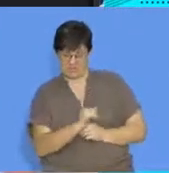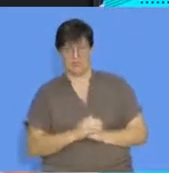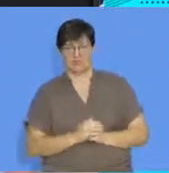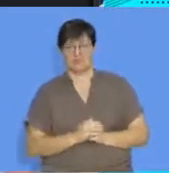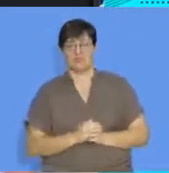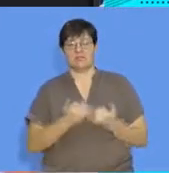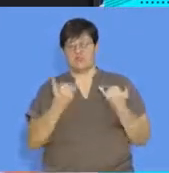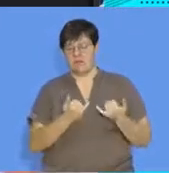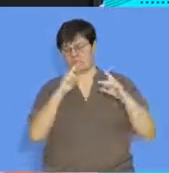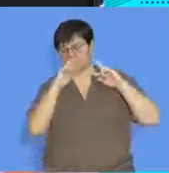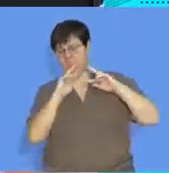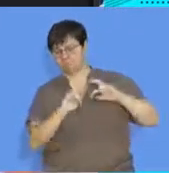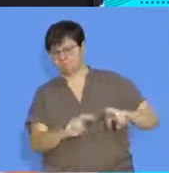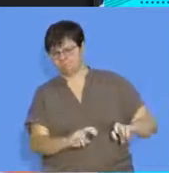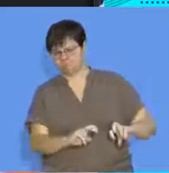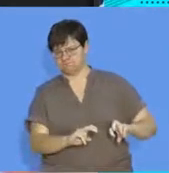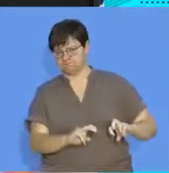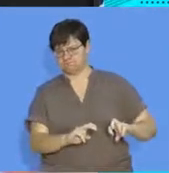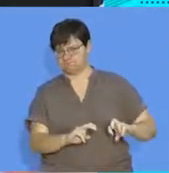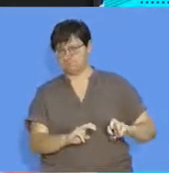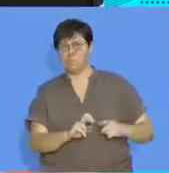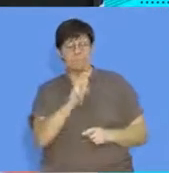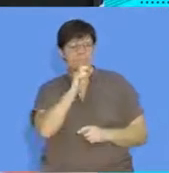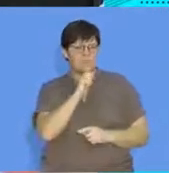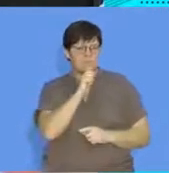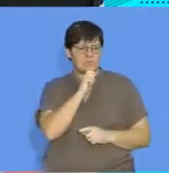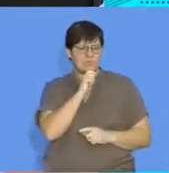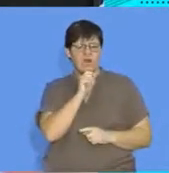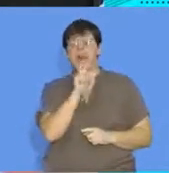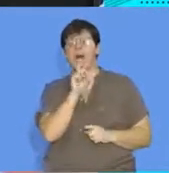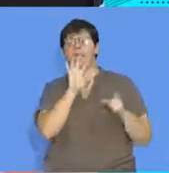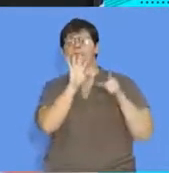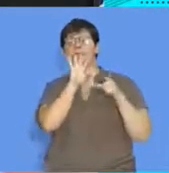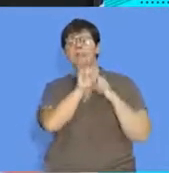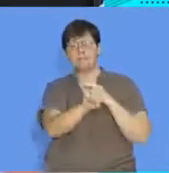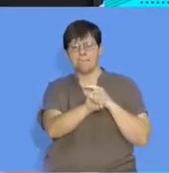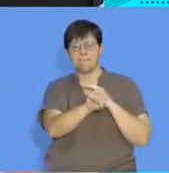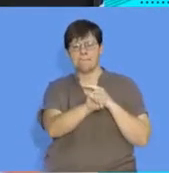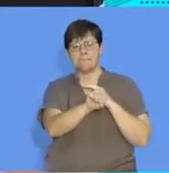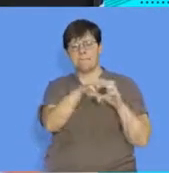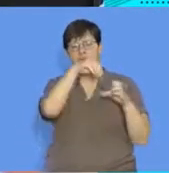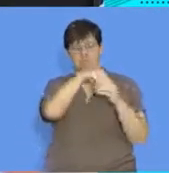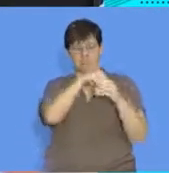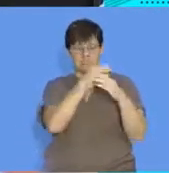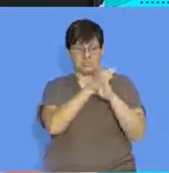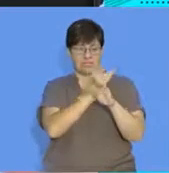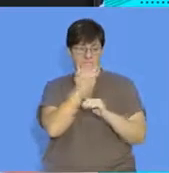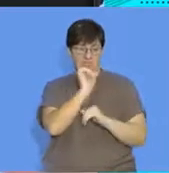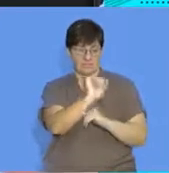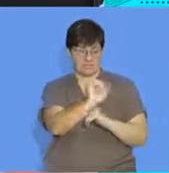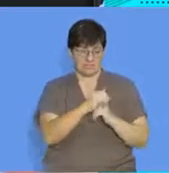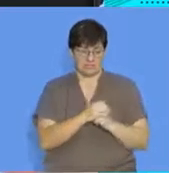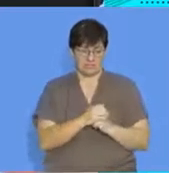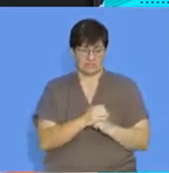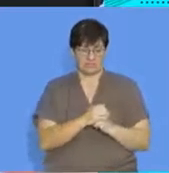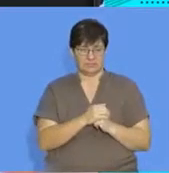an investigation that we can practically use to determine internal resistance of a battery. But think about